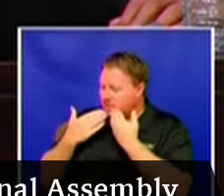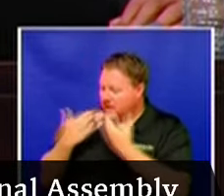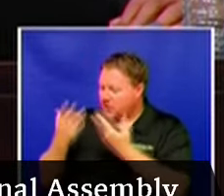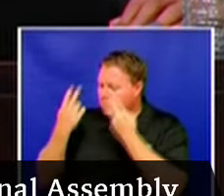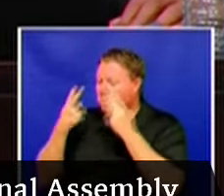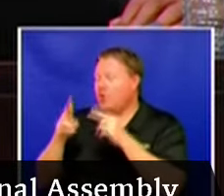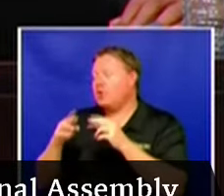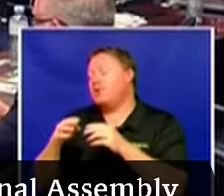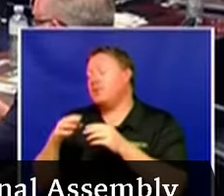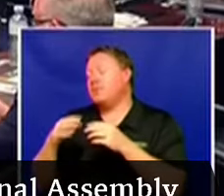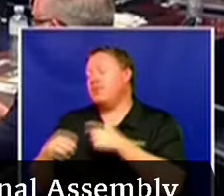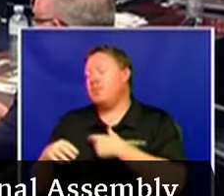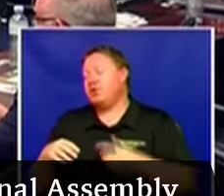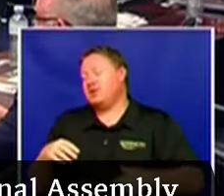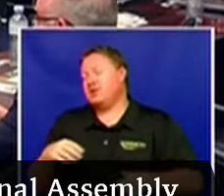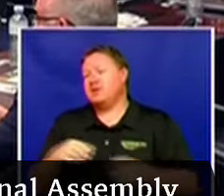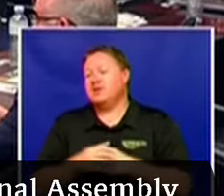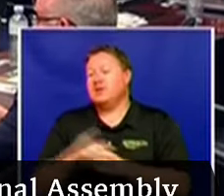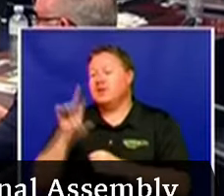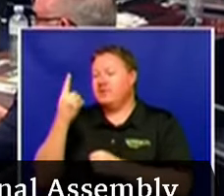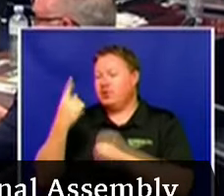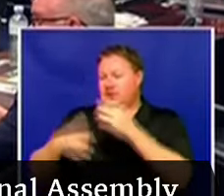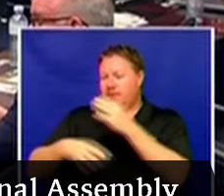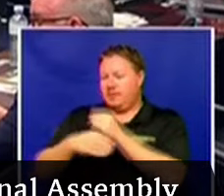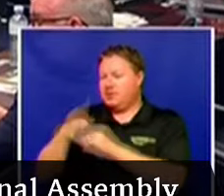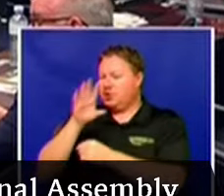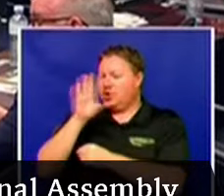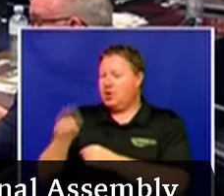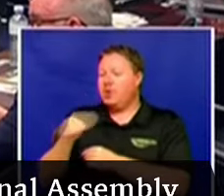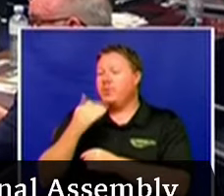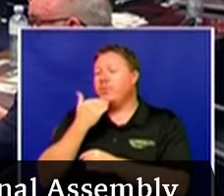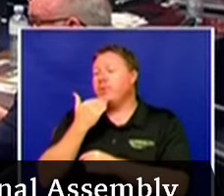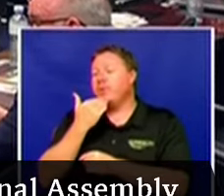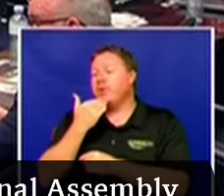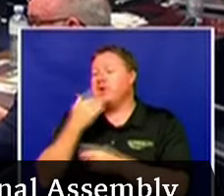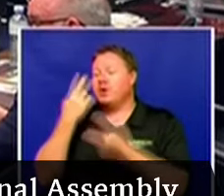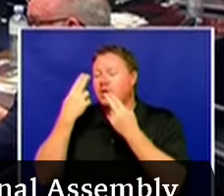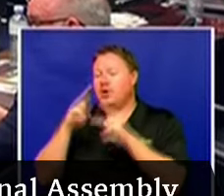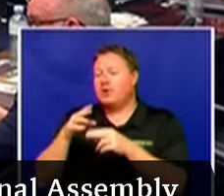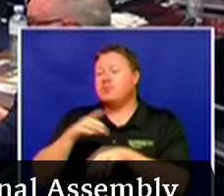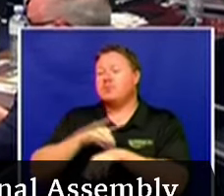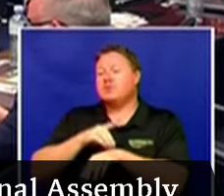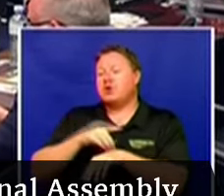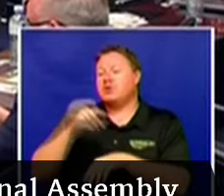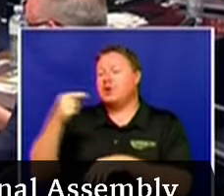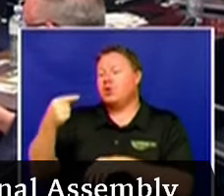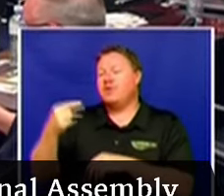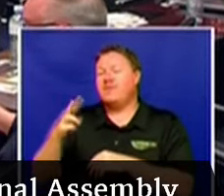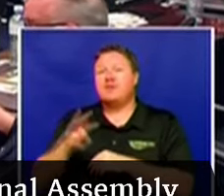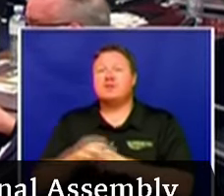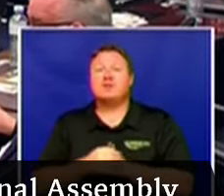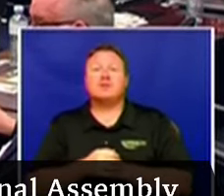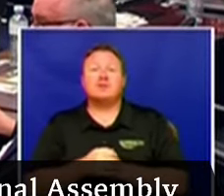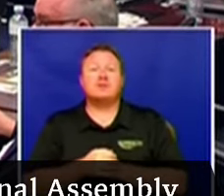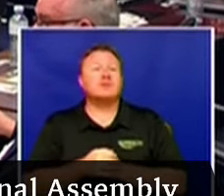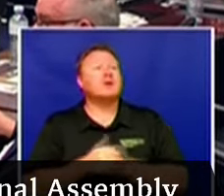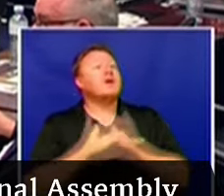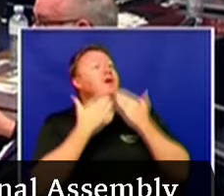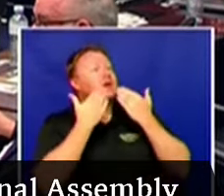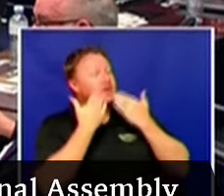Honorable President. The first supplementary question will be asked by the Honorable Dr. Groenewald. Thank